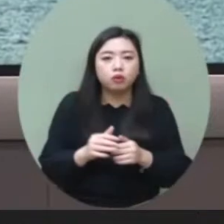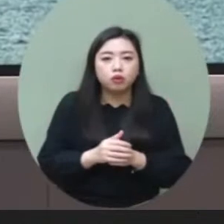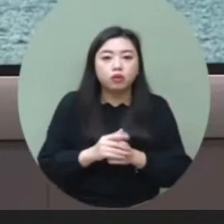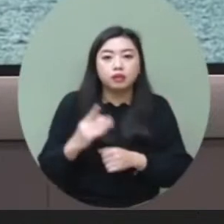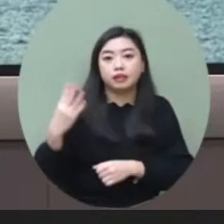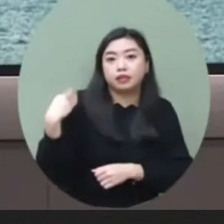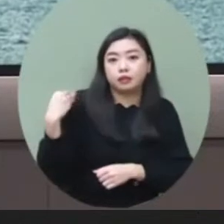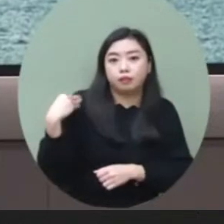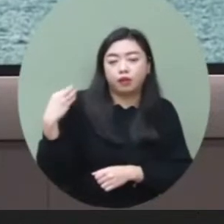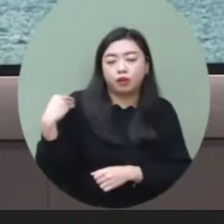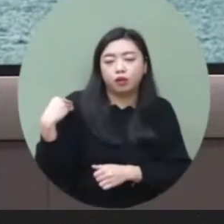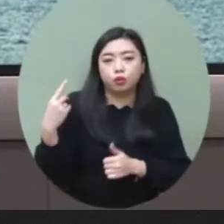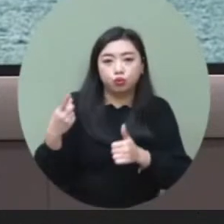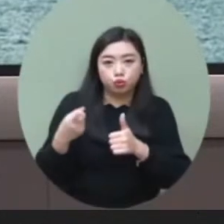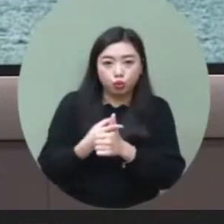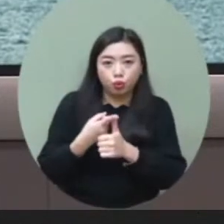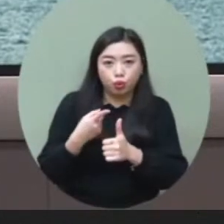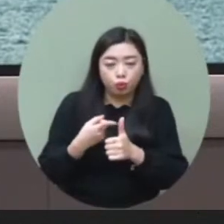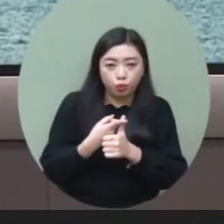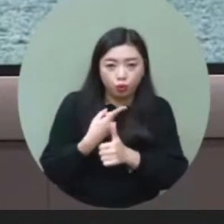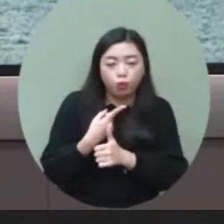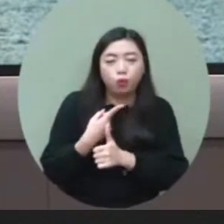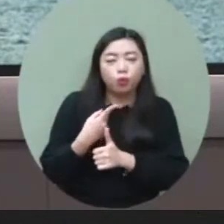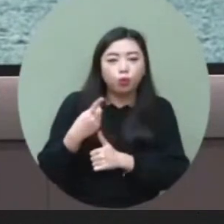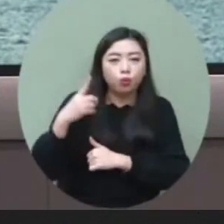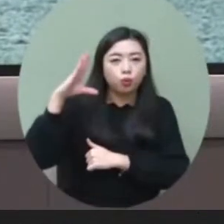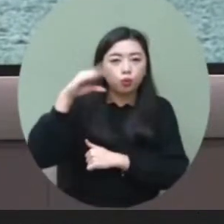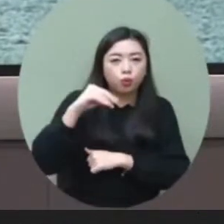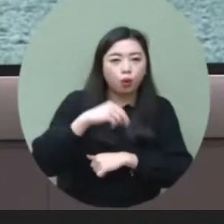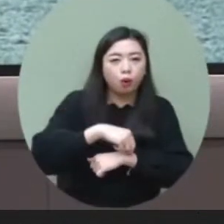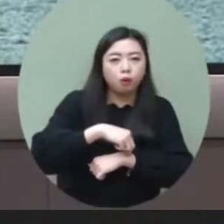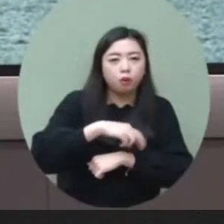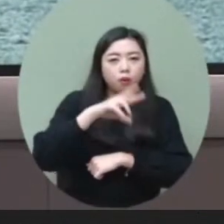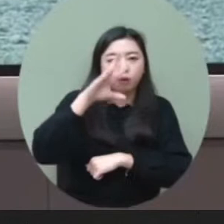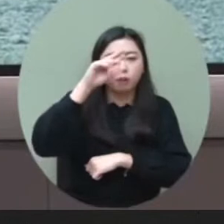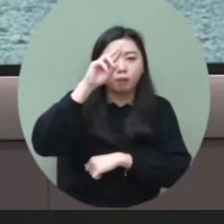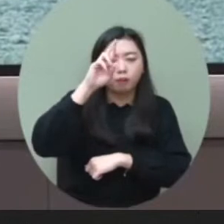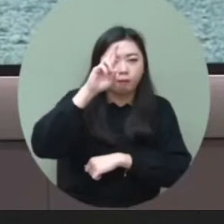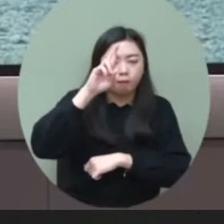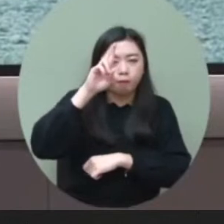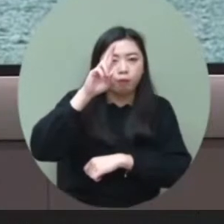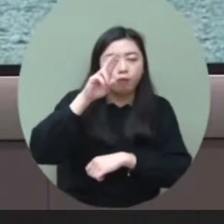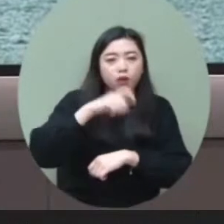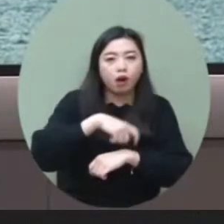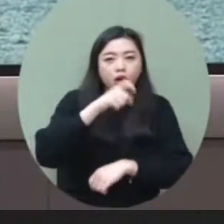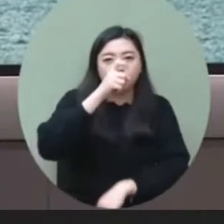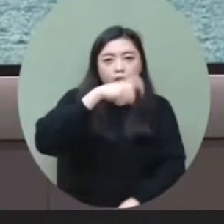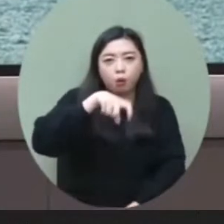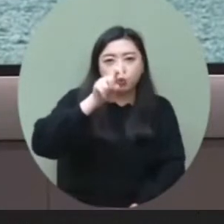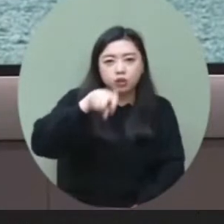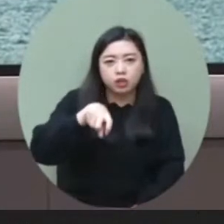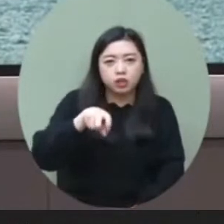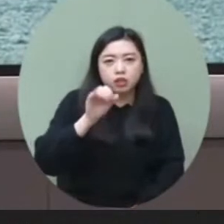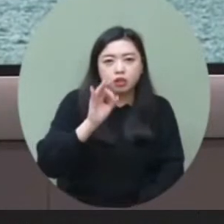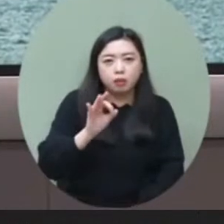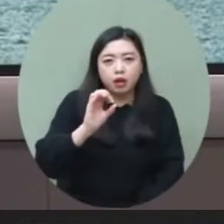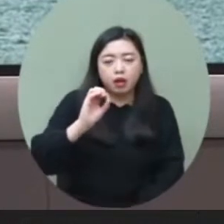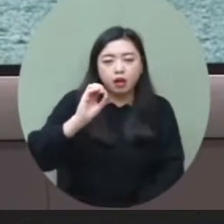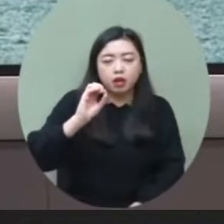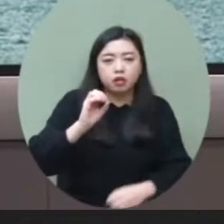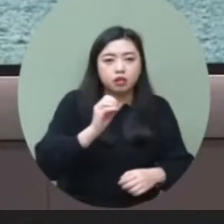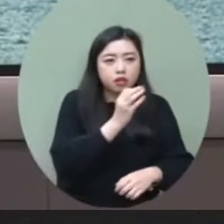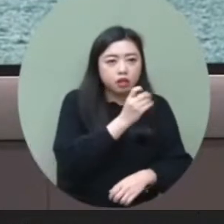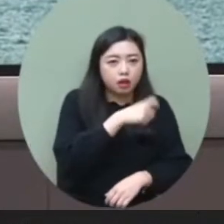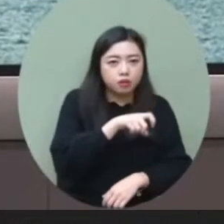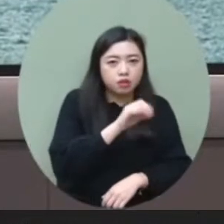now I'd like to share the preliminary positive numbers as well. As of midnight, there were